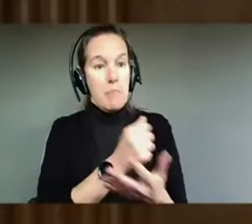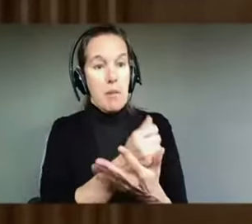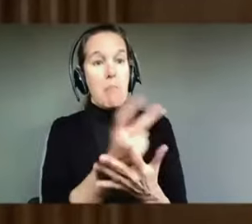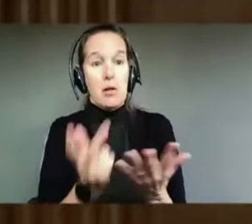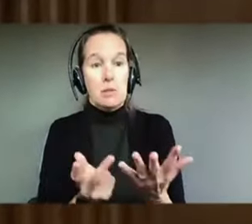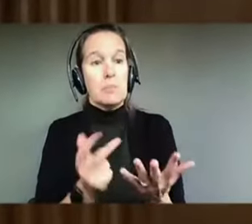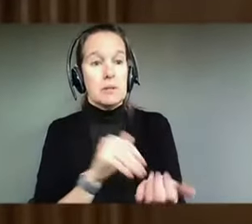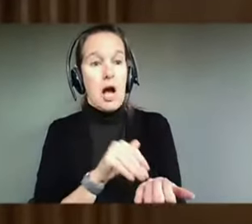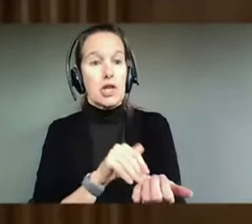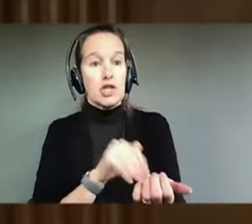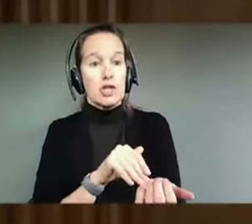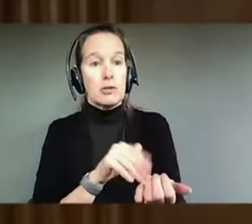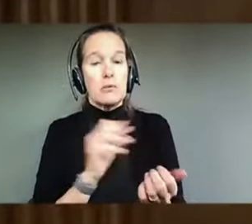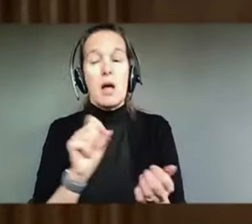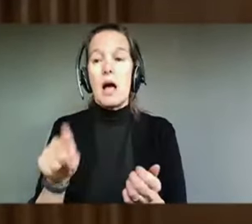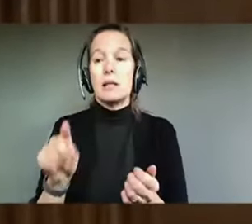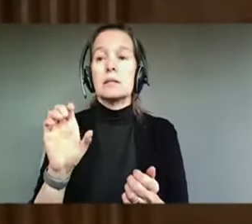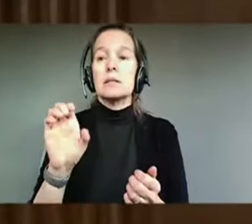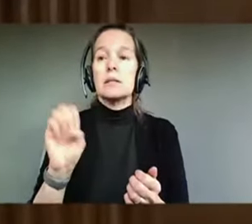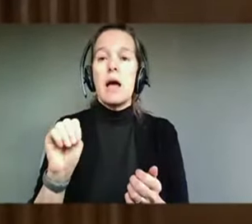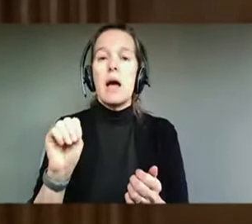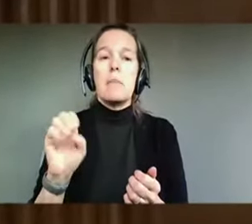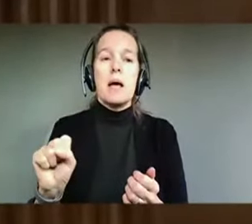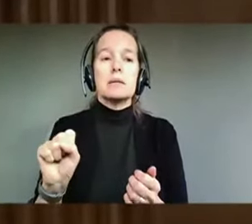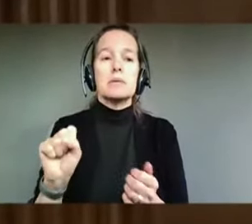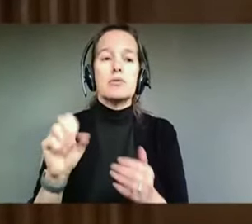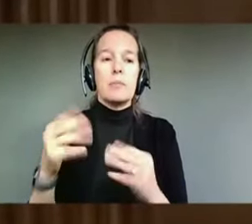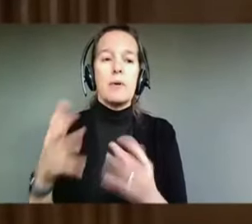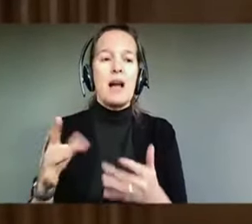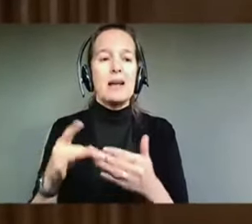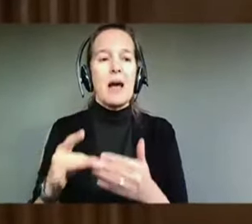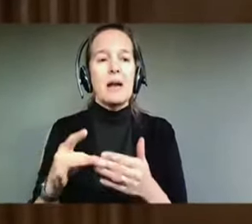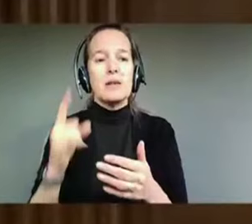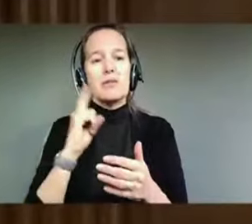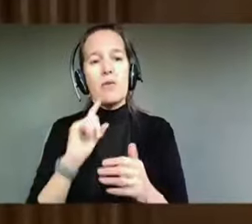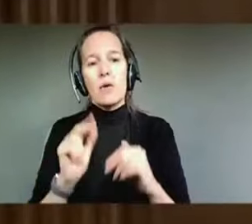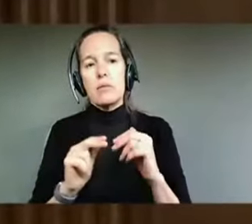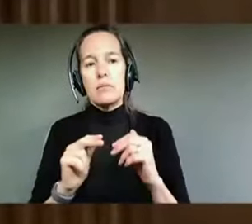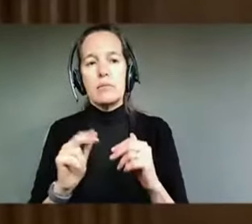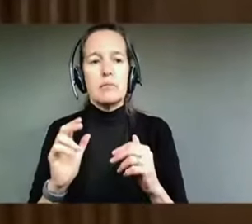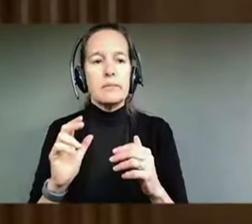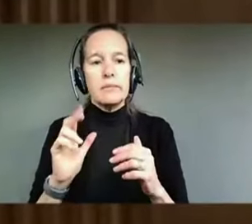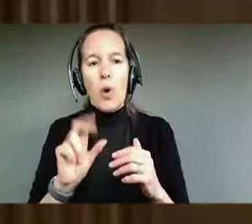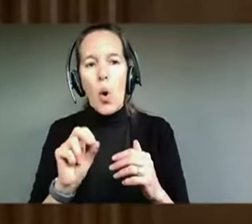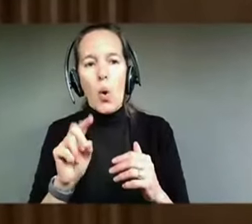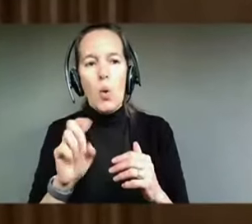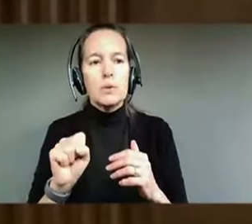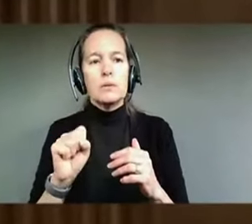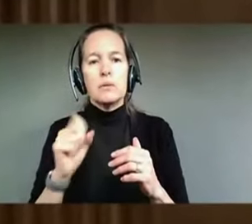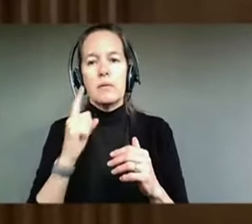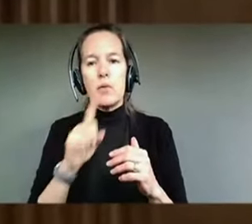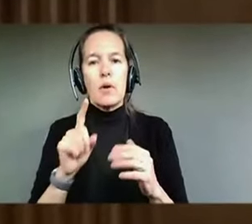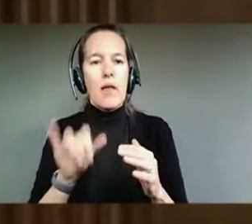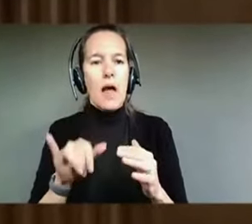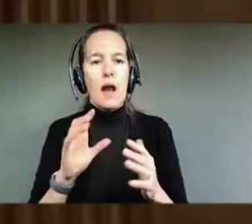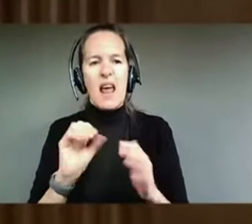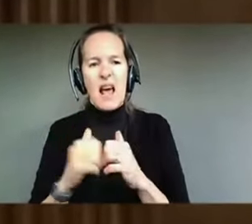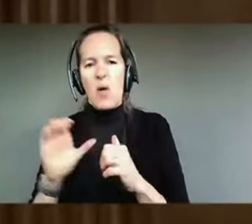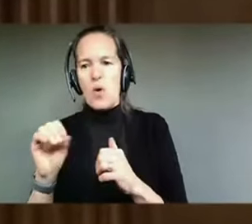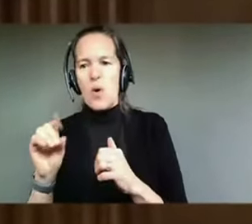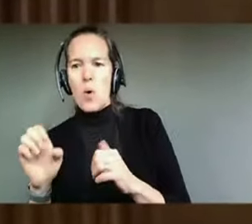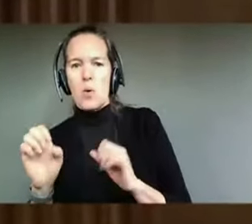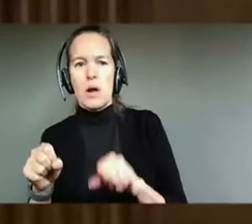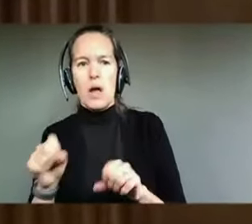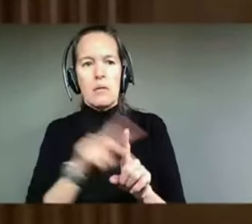Asking CMS to provide guidance on the billing codes, reimbursements for long COVID, and how this code can best be used in multidisciplinary care is